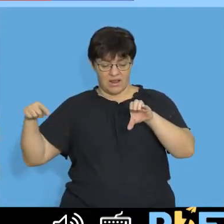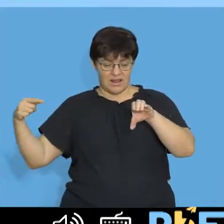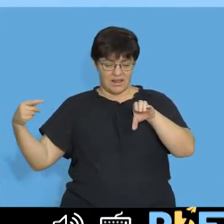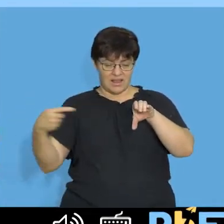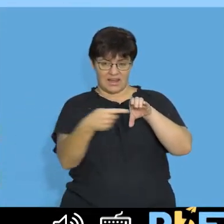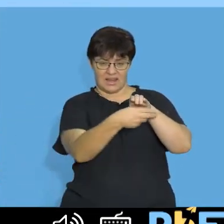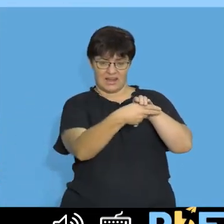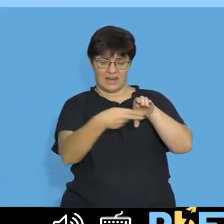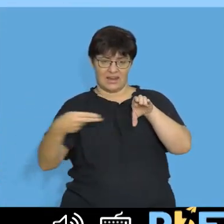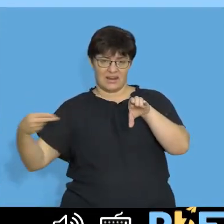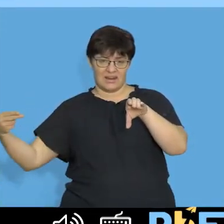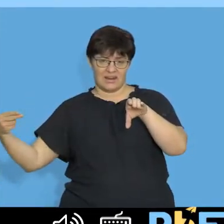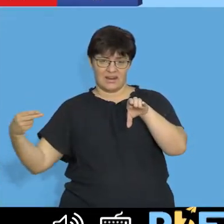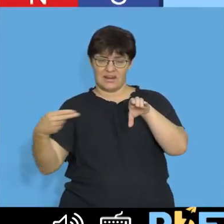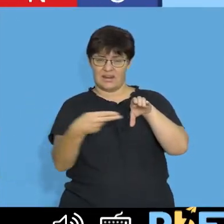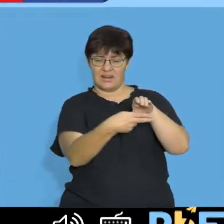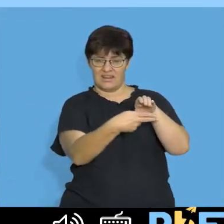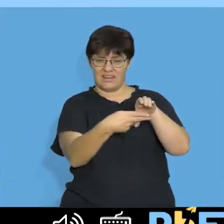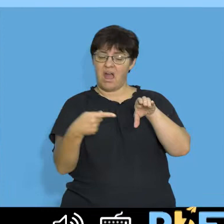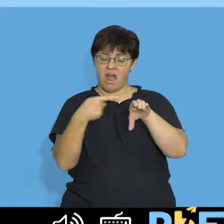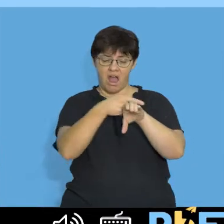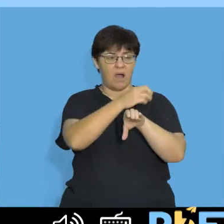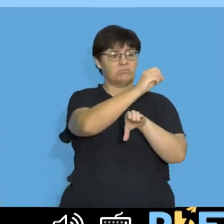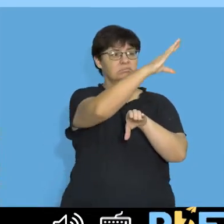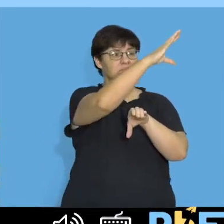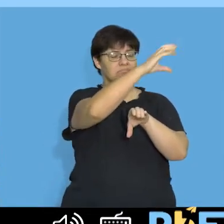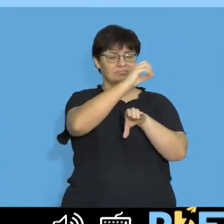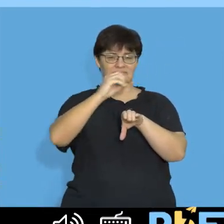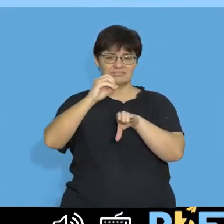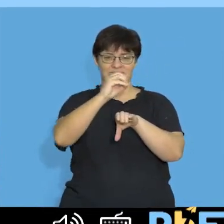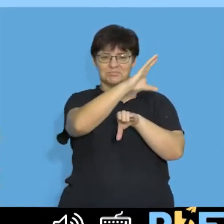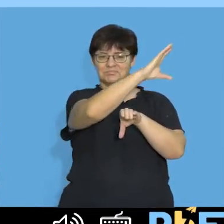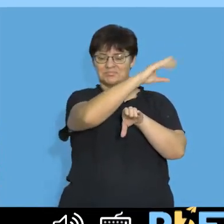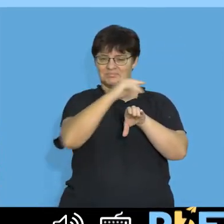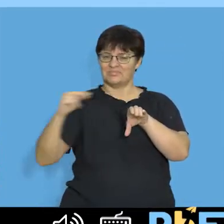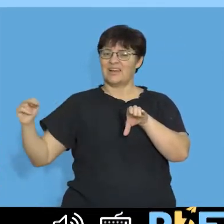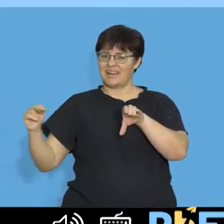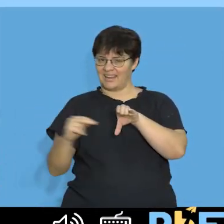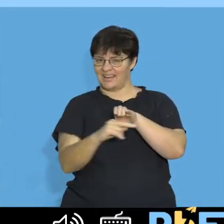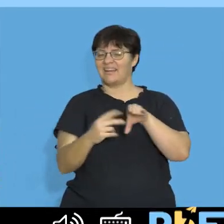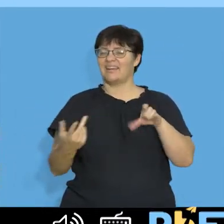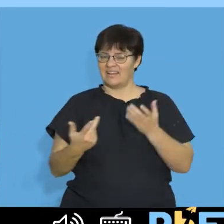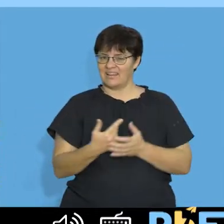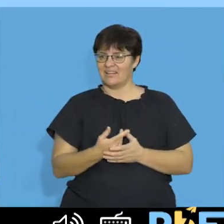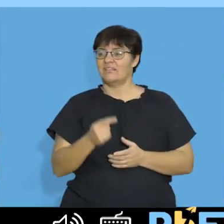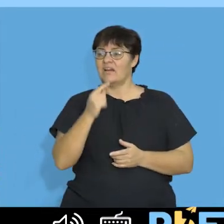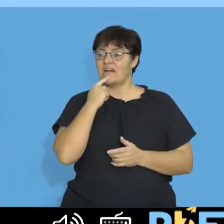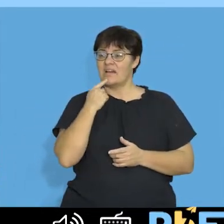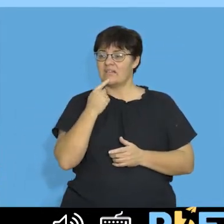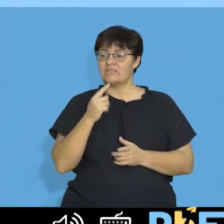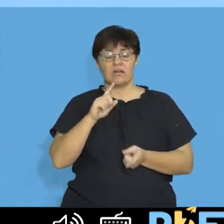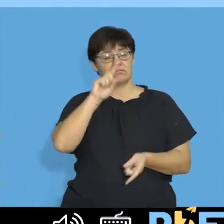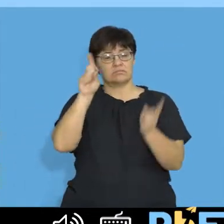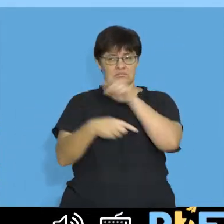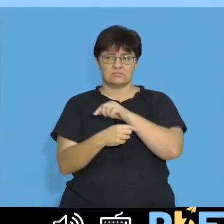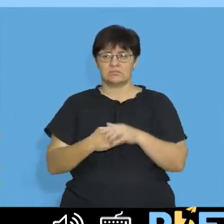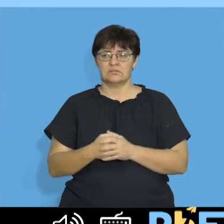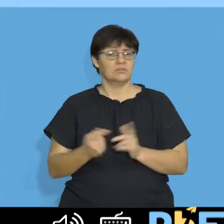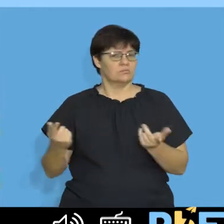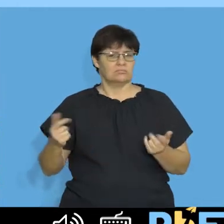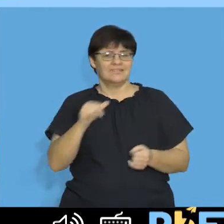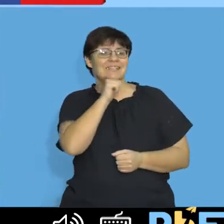And what do you notice is as I do that, the light bulb goes on and off. Now, if I turn the magnet around, it